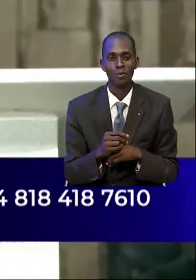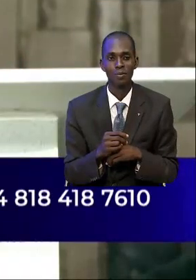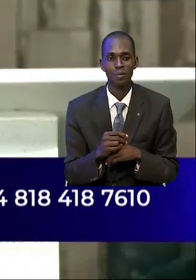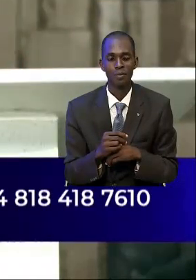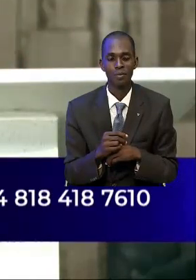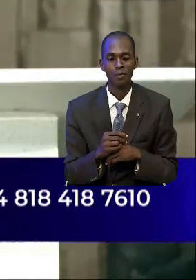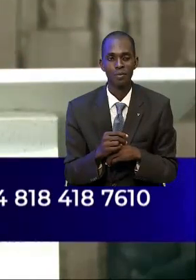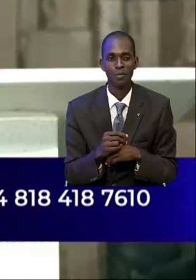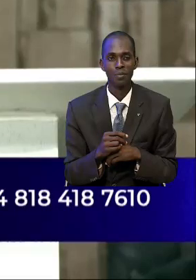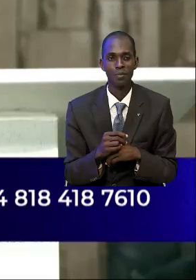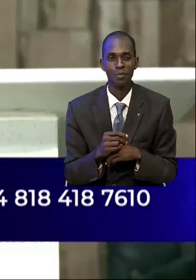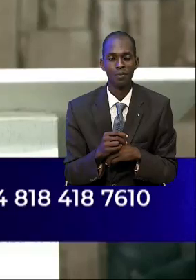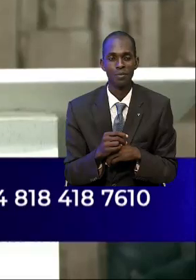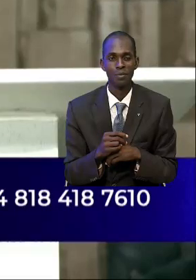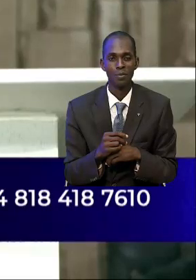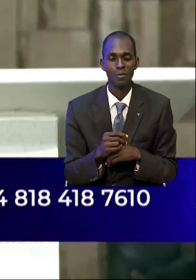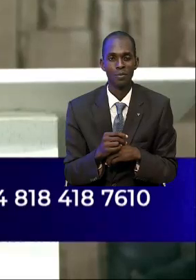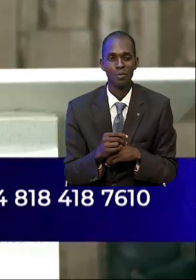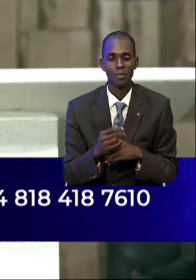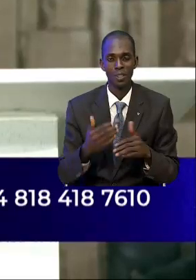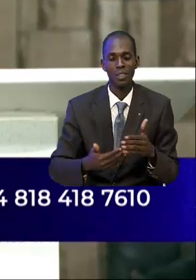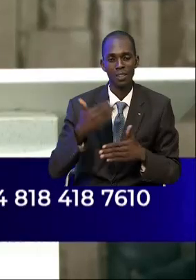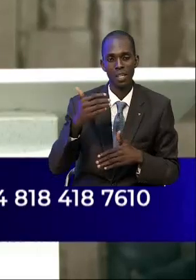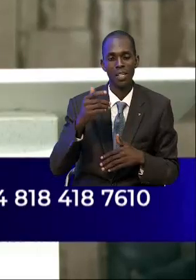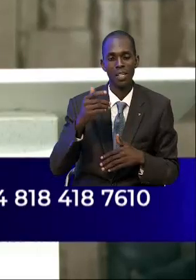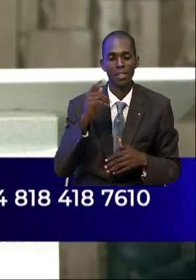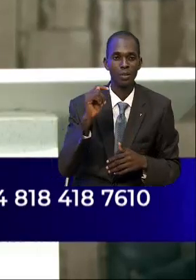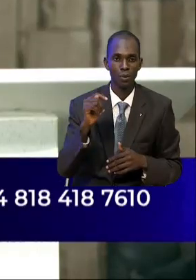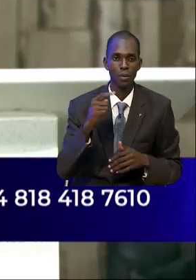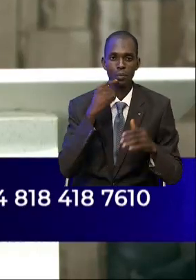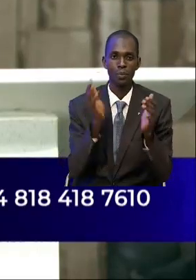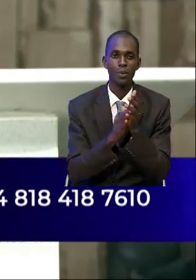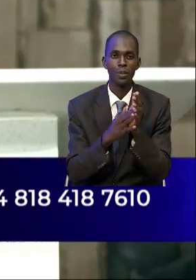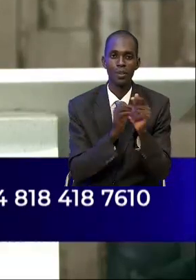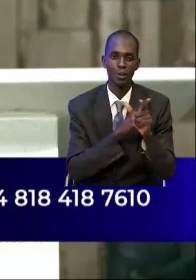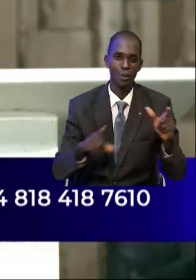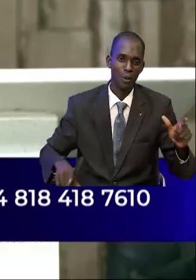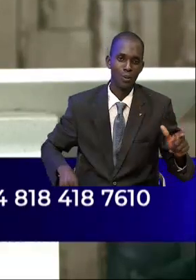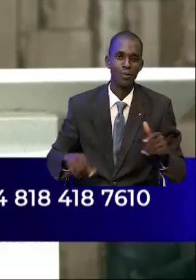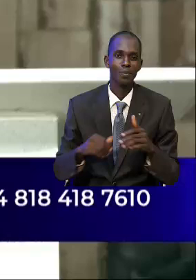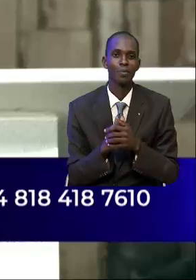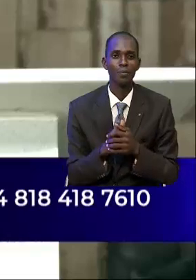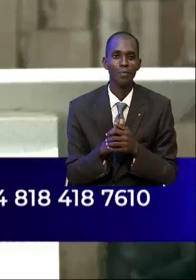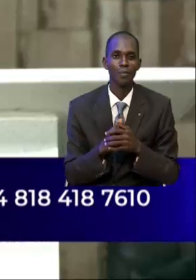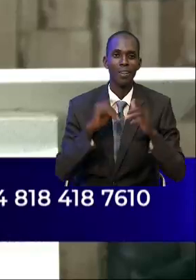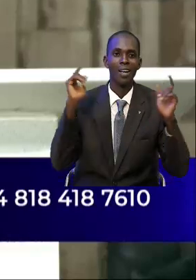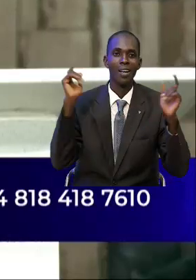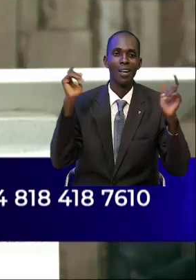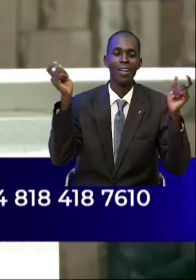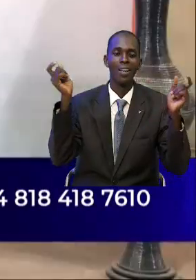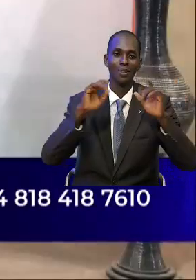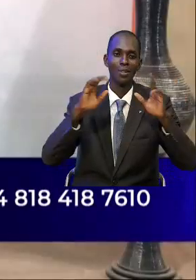please. Make it brief so that more people will be given opportunity. Let's go, please. The next praise